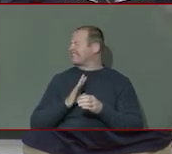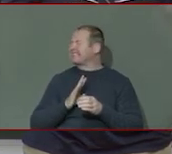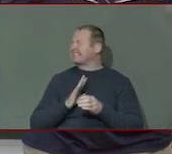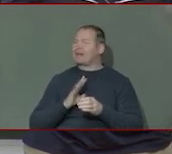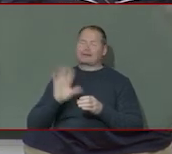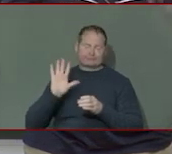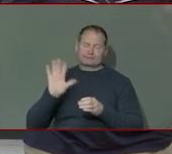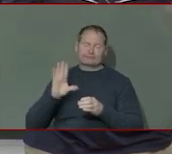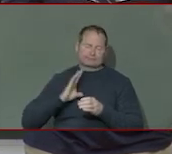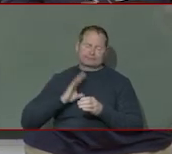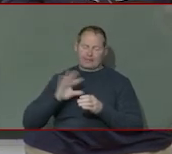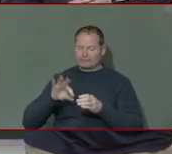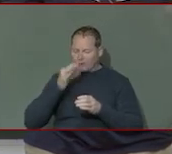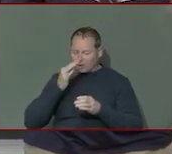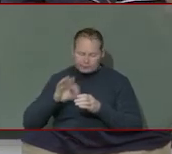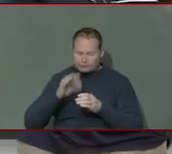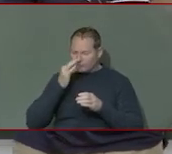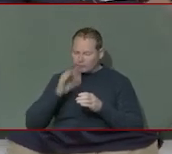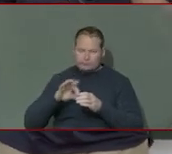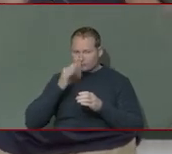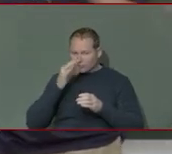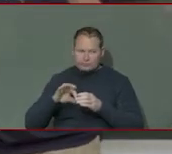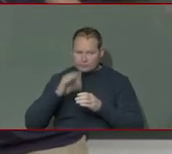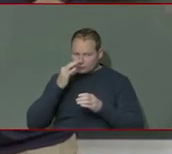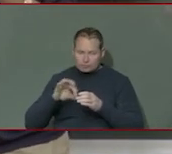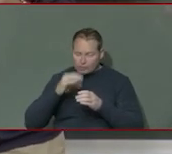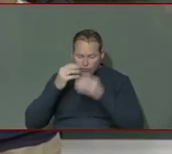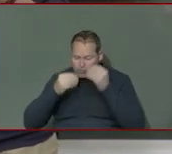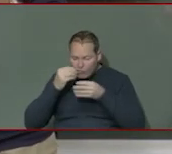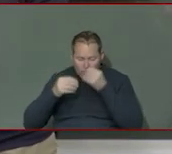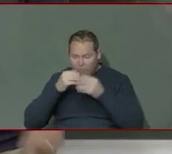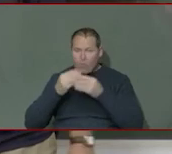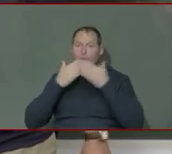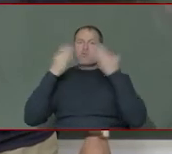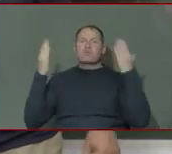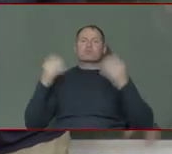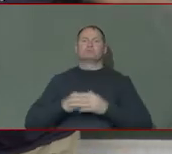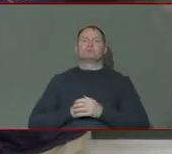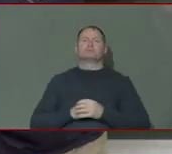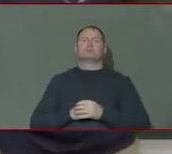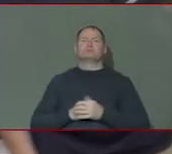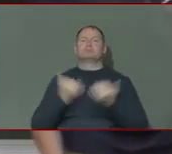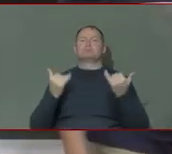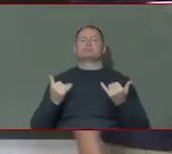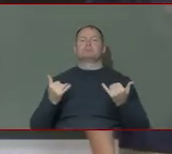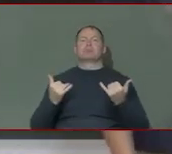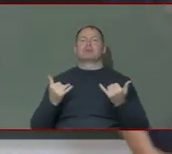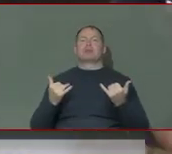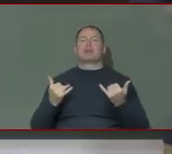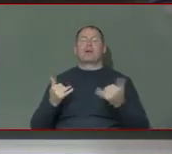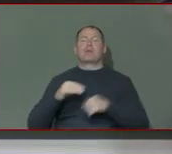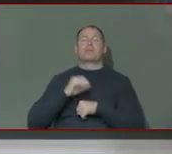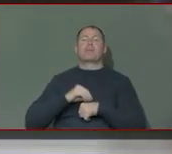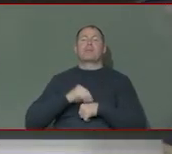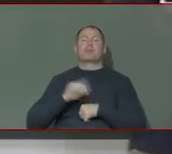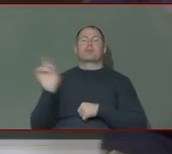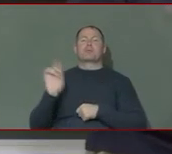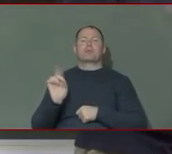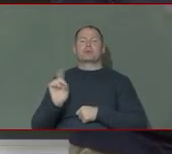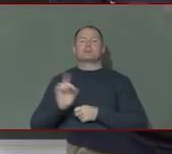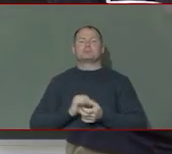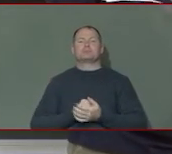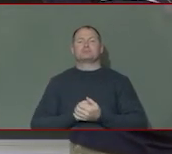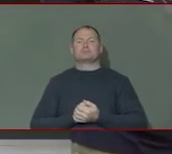but you eat it. And you finish all of that, and now you basically, what's going to be your problem, people? Whenever we talk